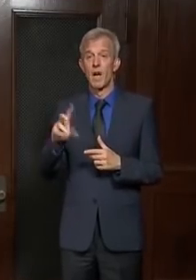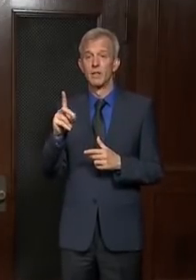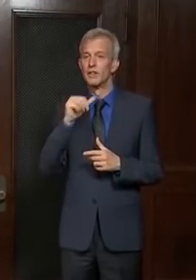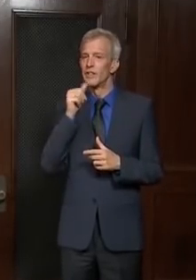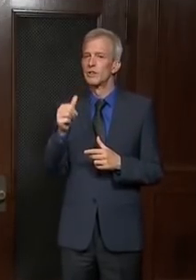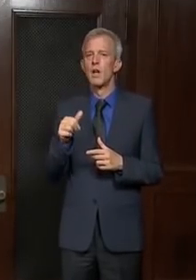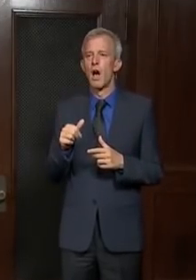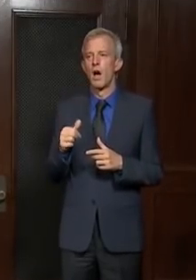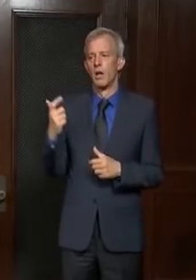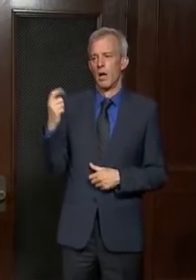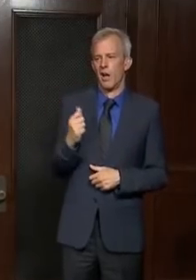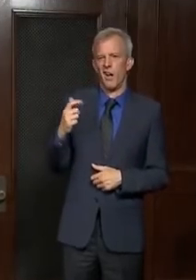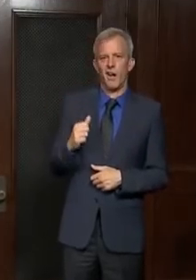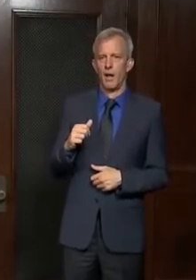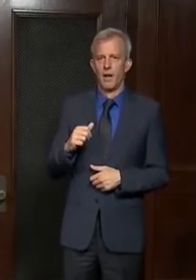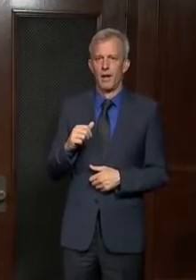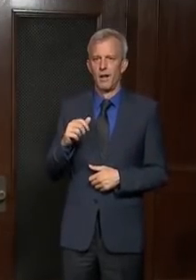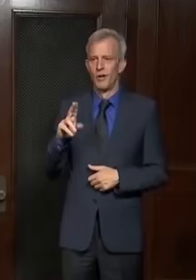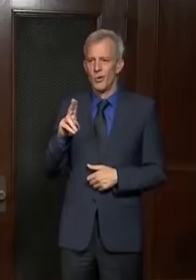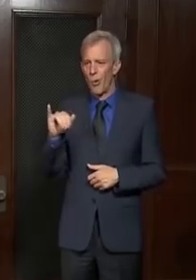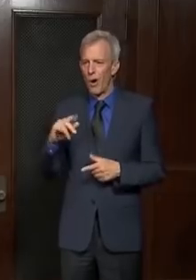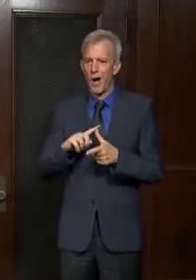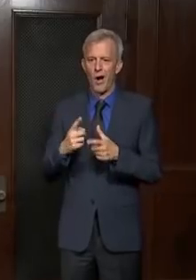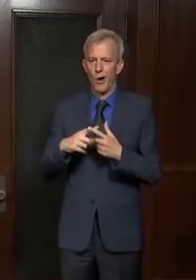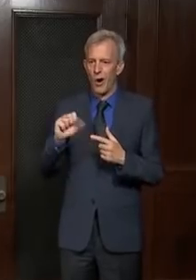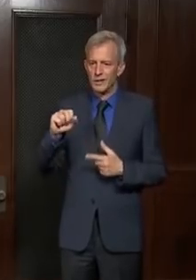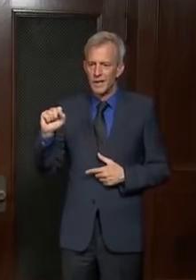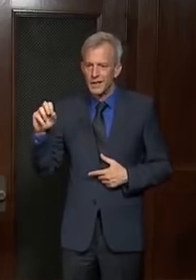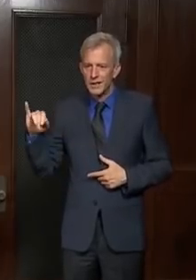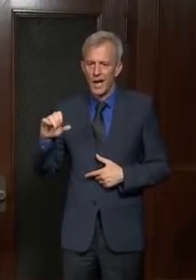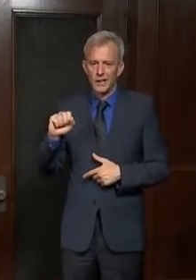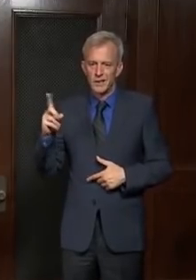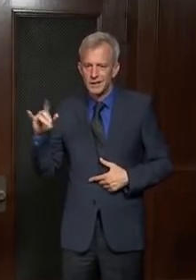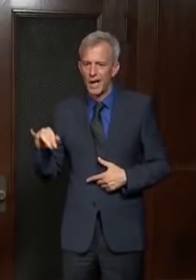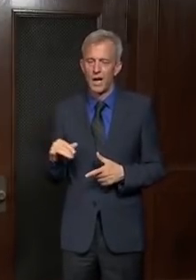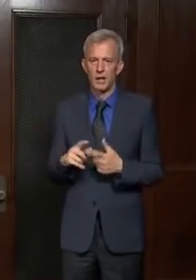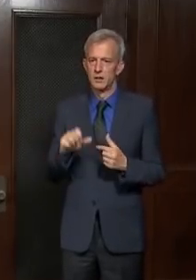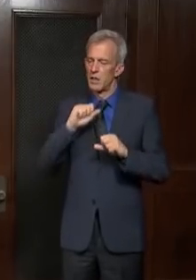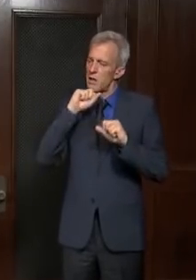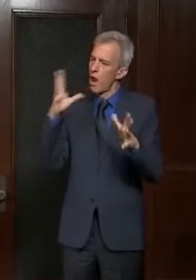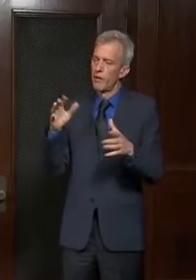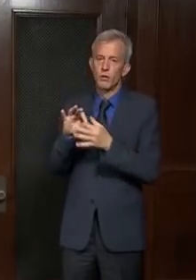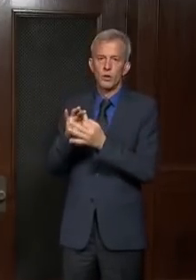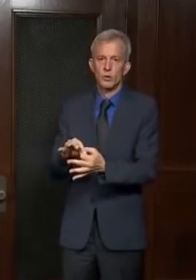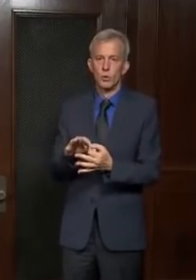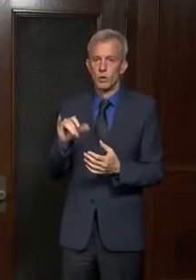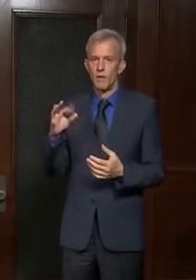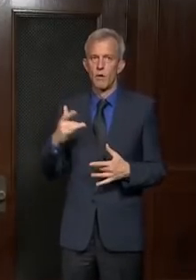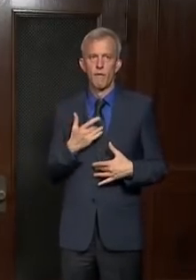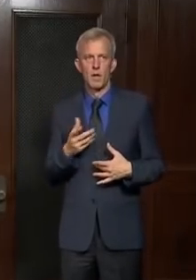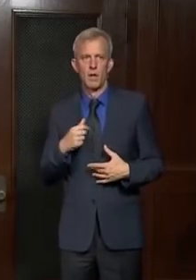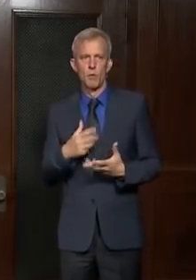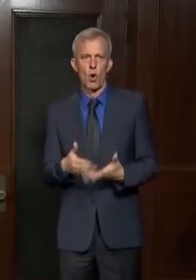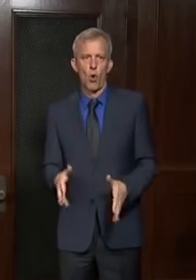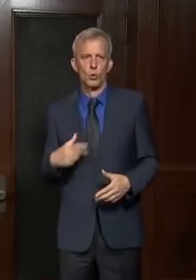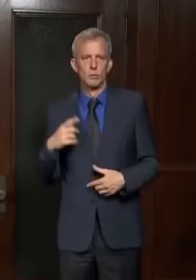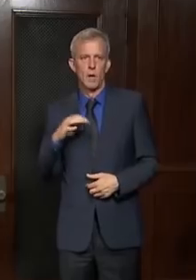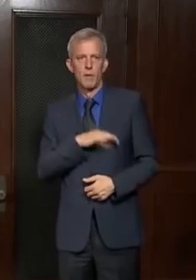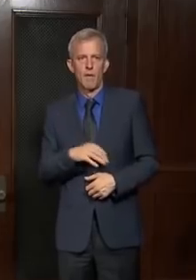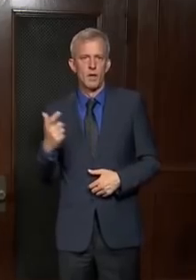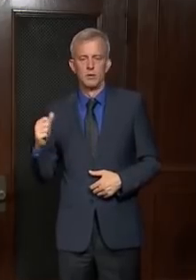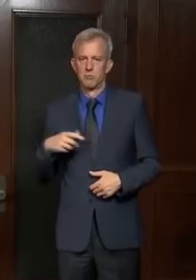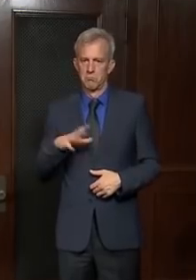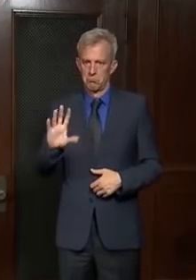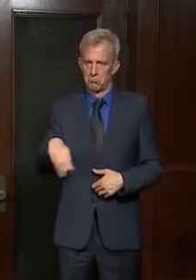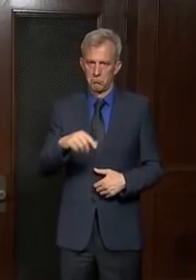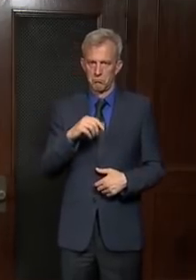benefit, so it's not subject to any public charge rule from the federal government that might scare some away. You are safe,